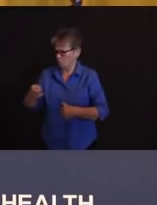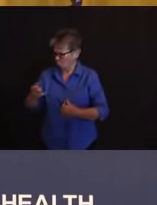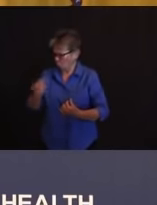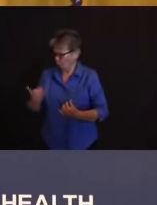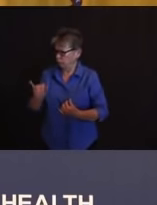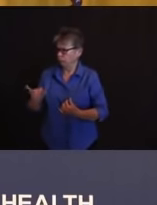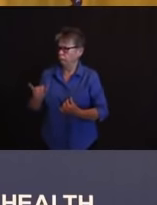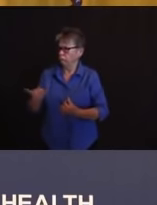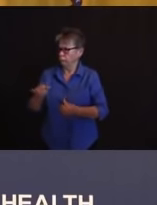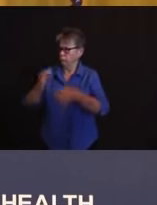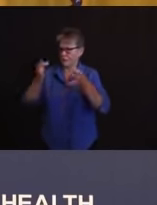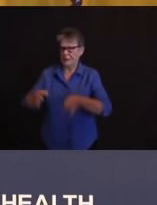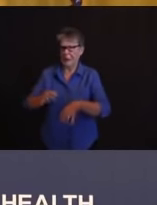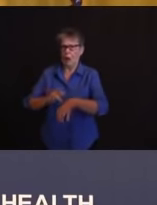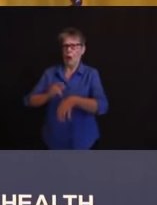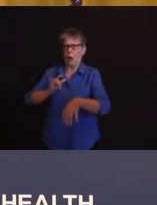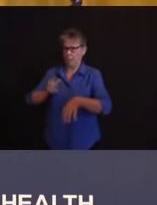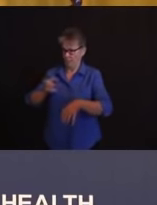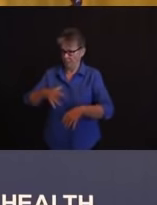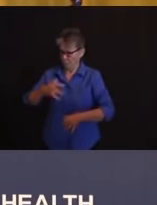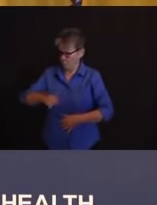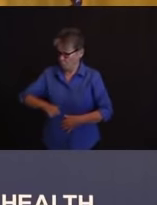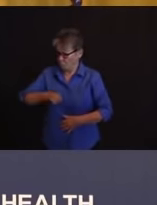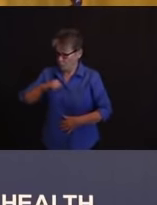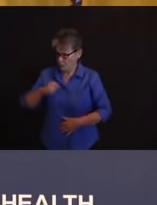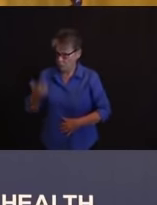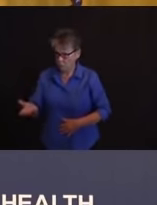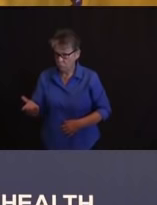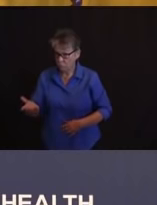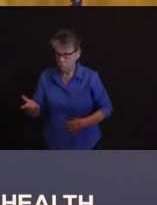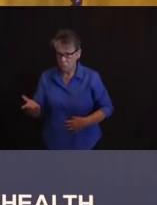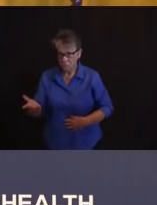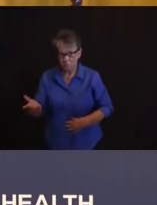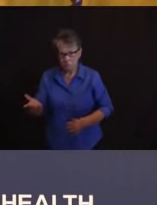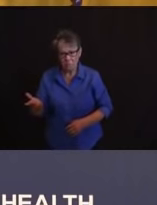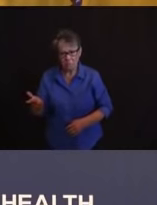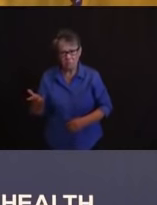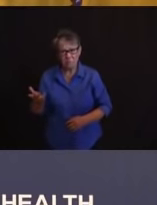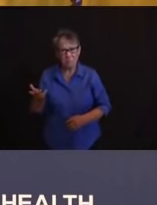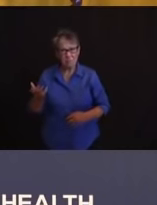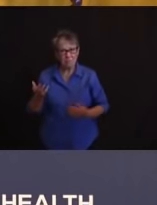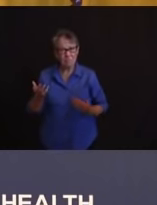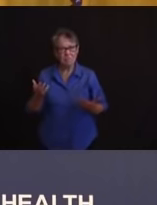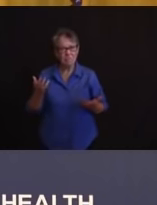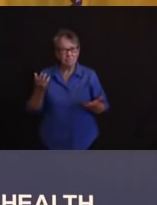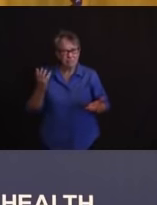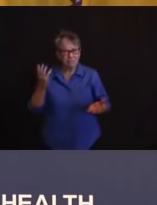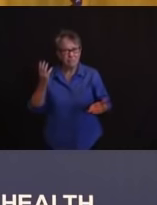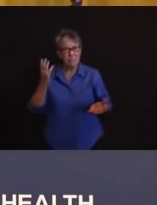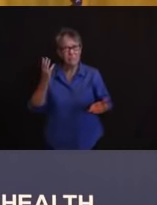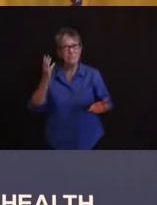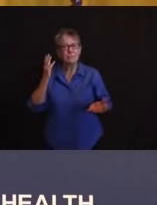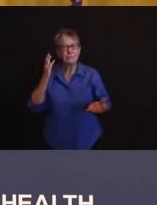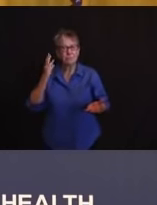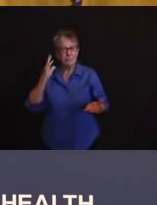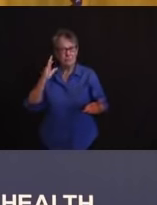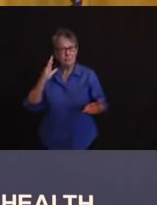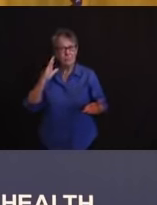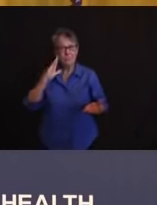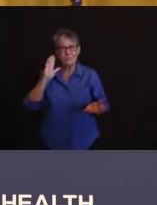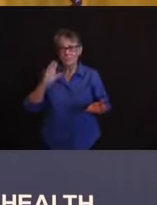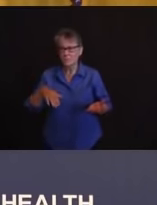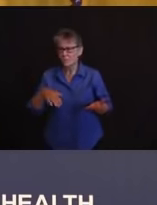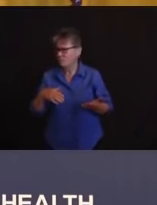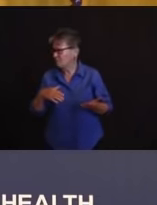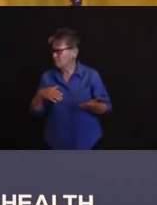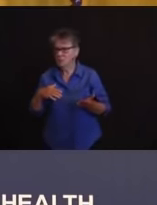a little over 6.5 weeks away from school starting, end of August. We're hearing that a lot of teachers still not sure about going back. Some may